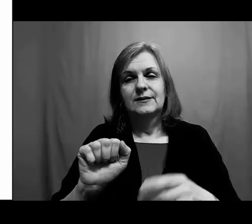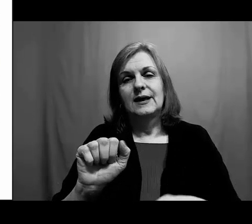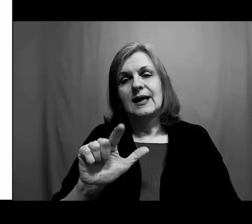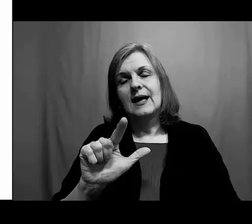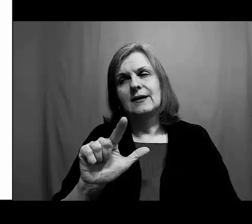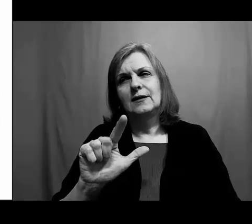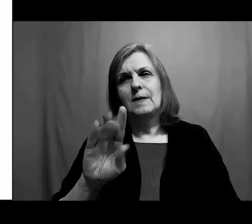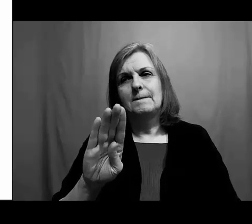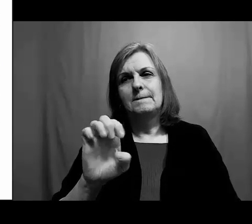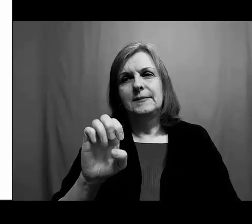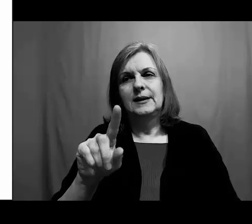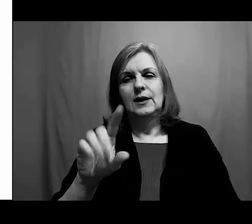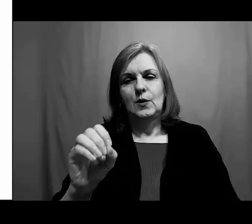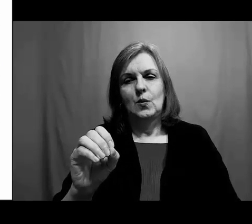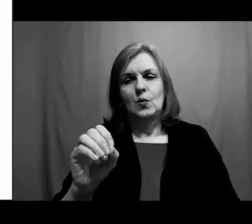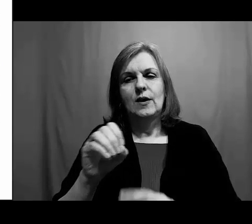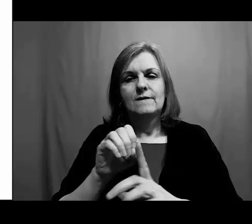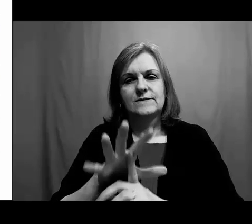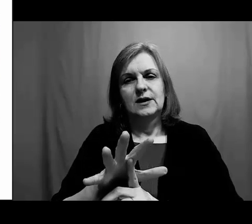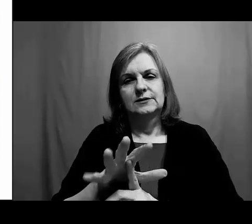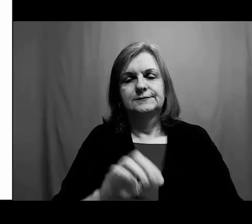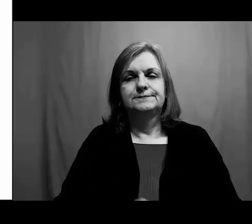call the albedo effect.